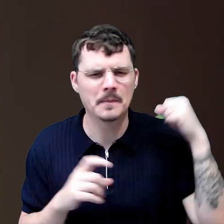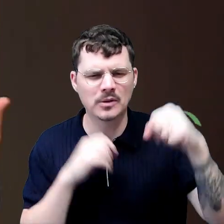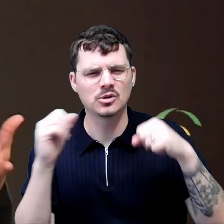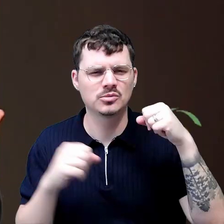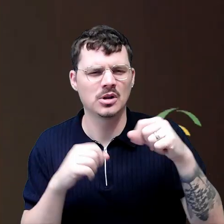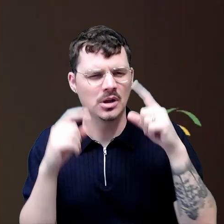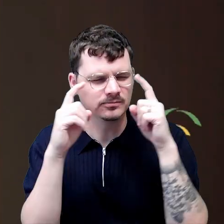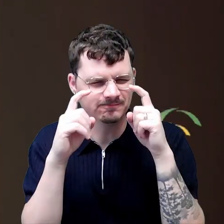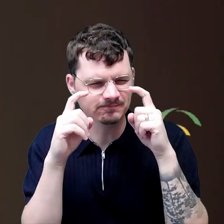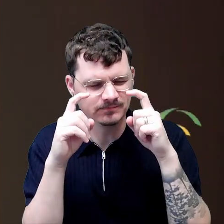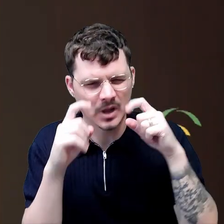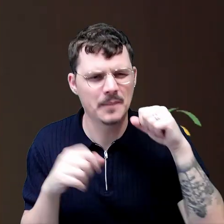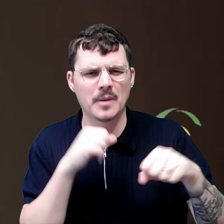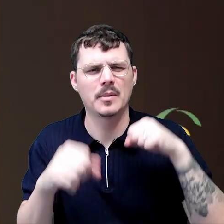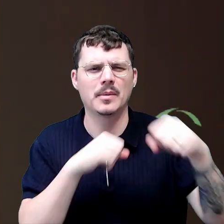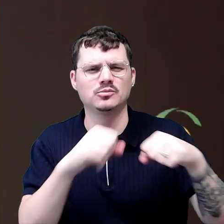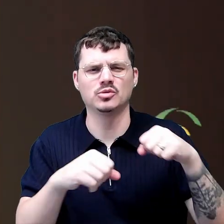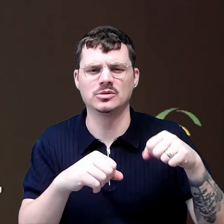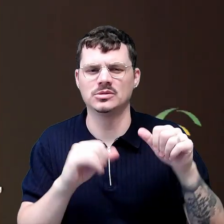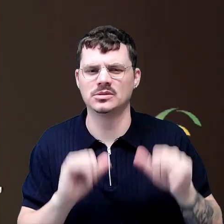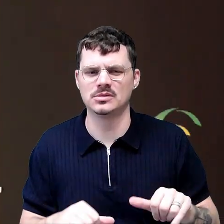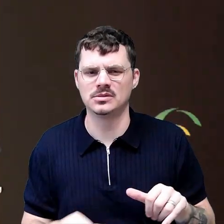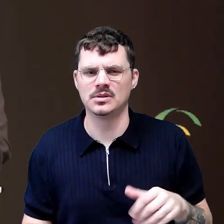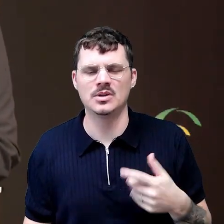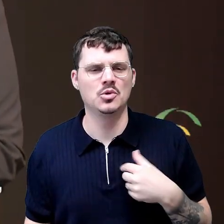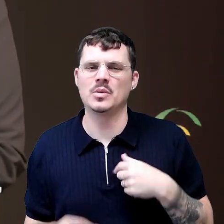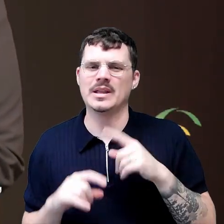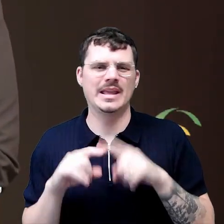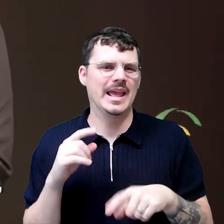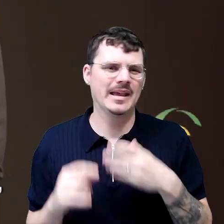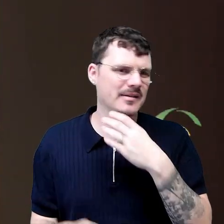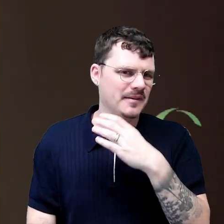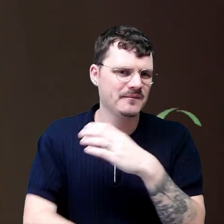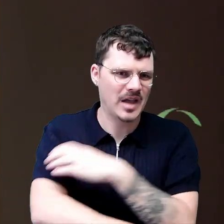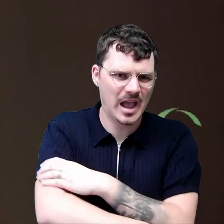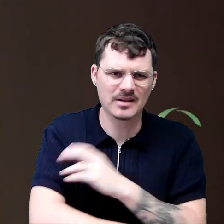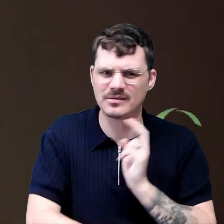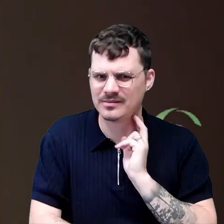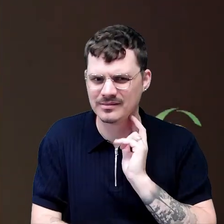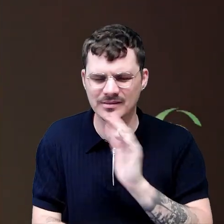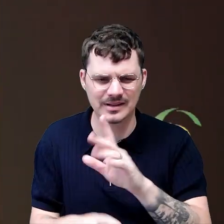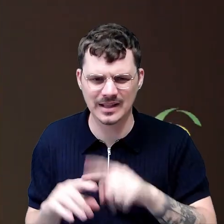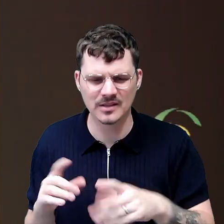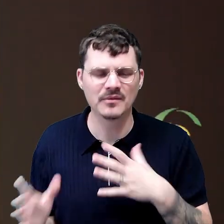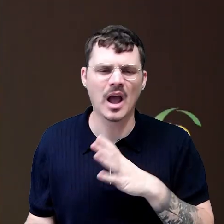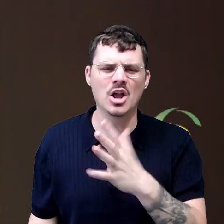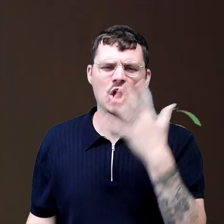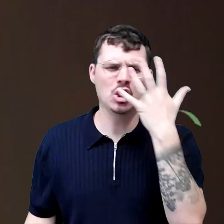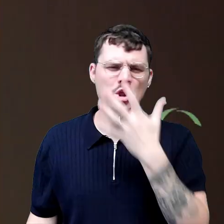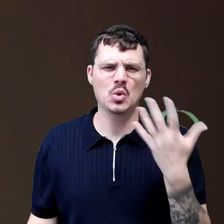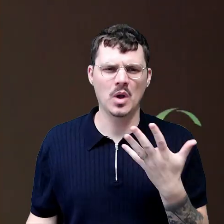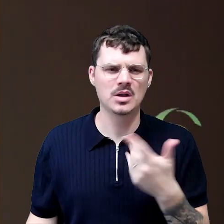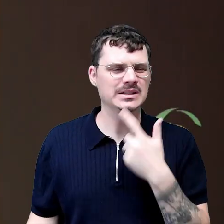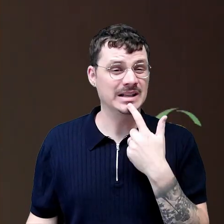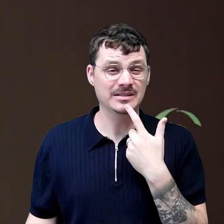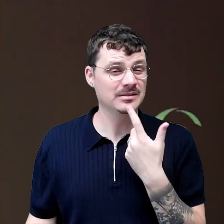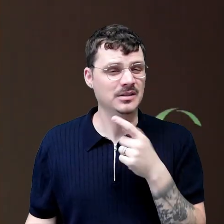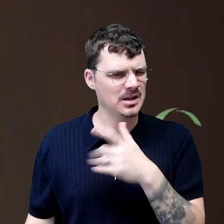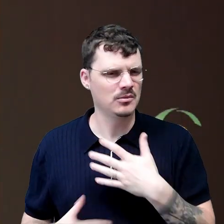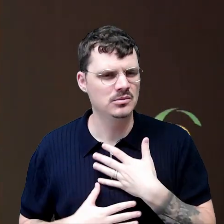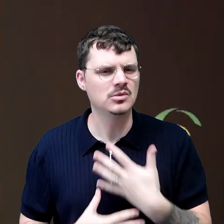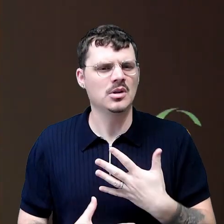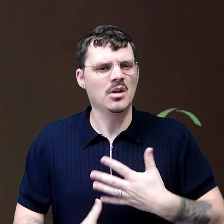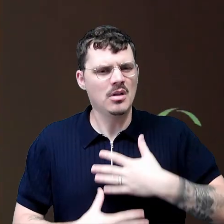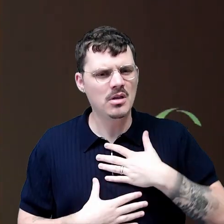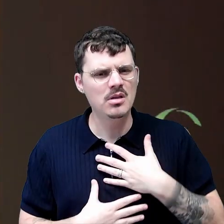punching us. Well, you can't get close enough for vital signs, but well, what does he look like? Well, he's breathing really